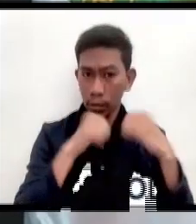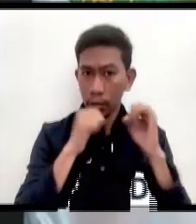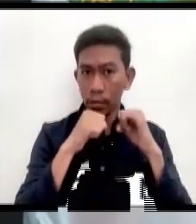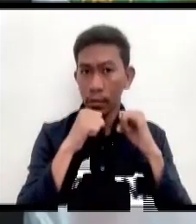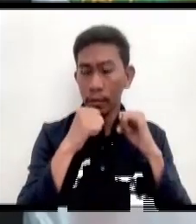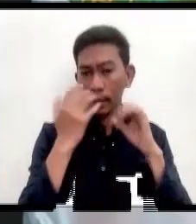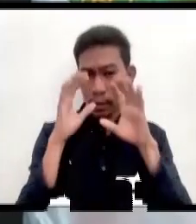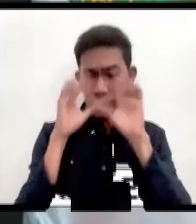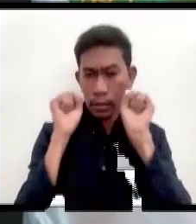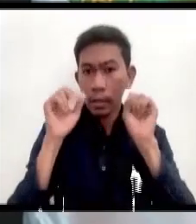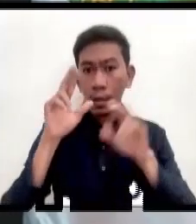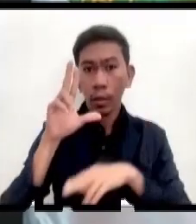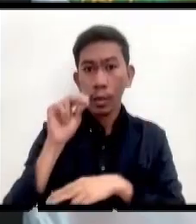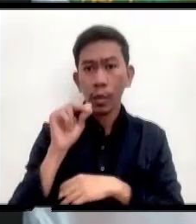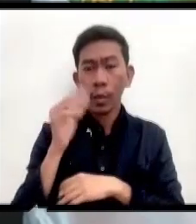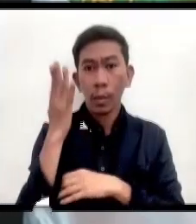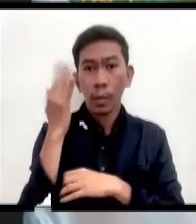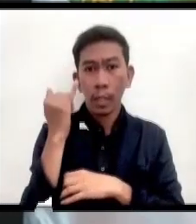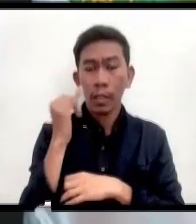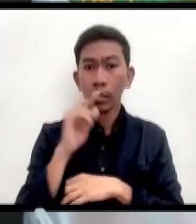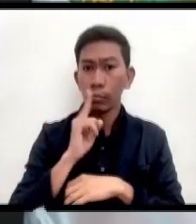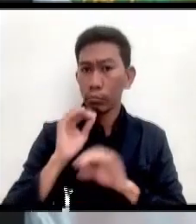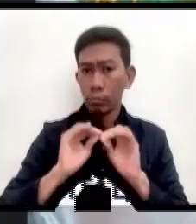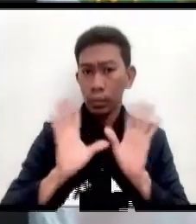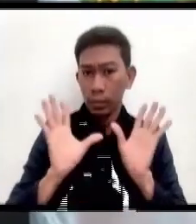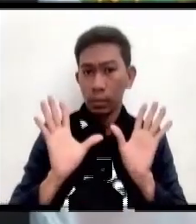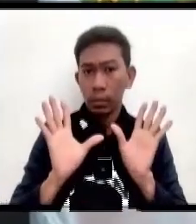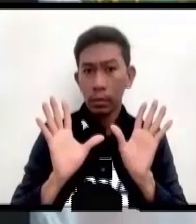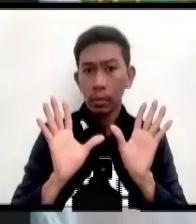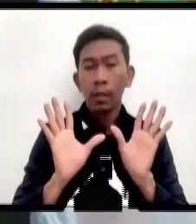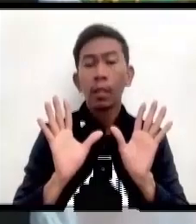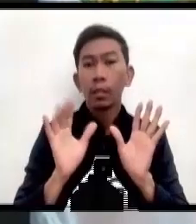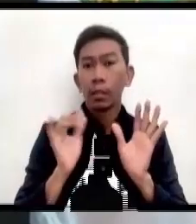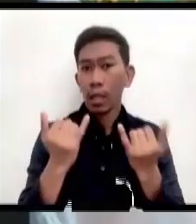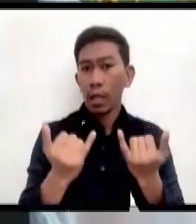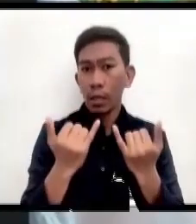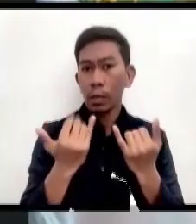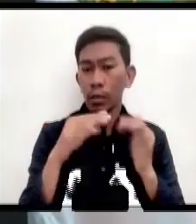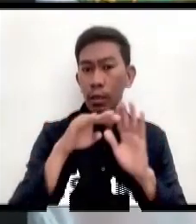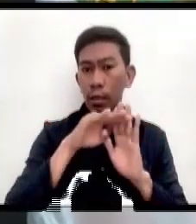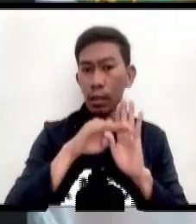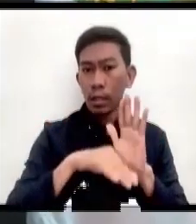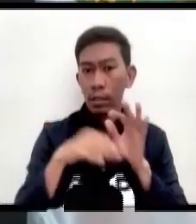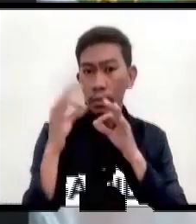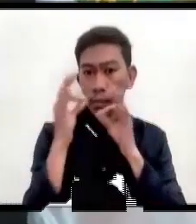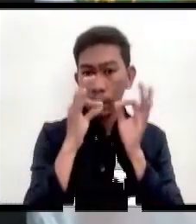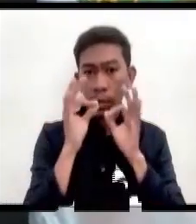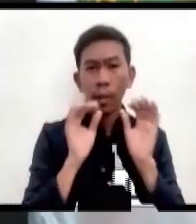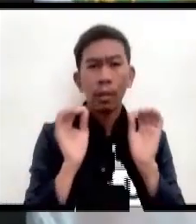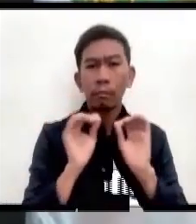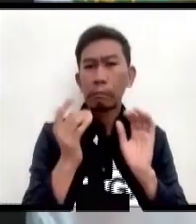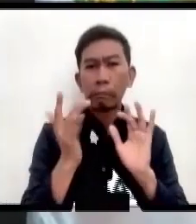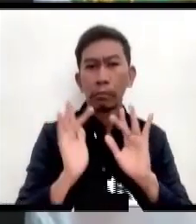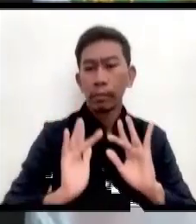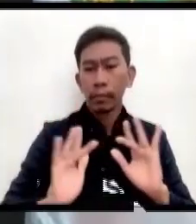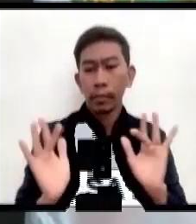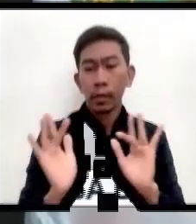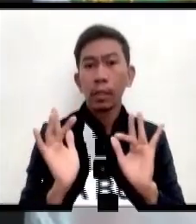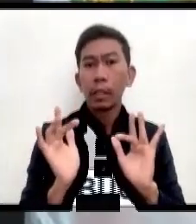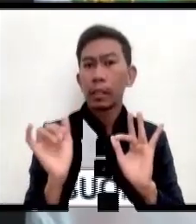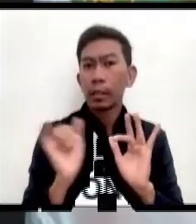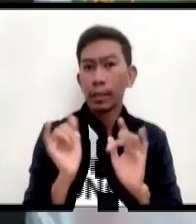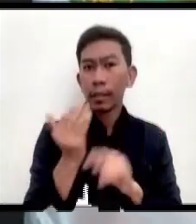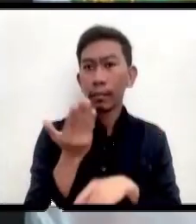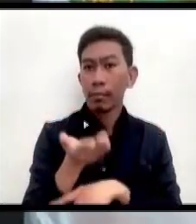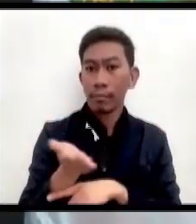clearly stated, wala po siya sa listahan, even with the previous supposed narco list.